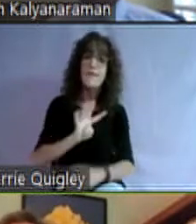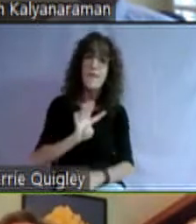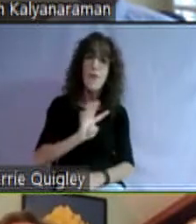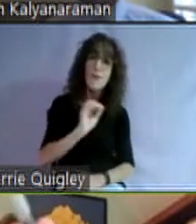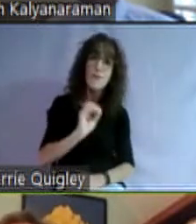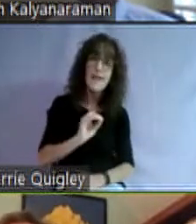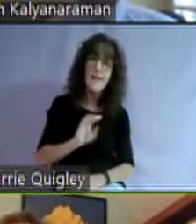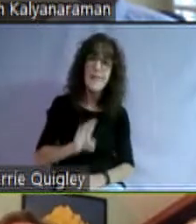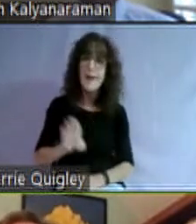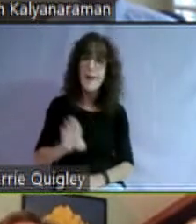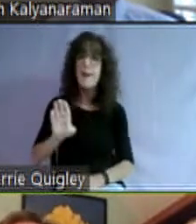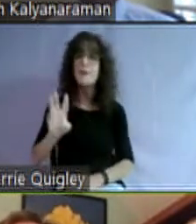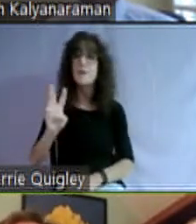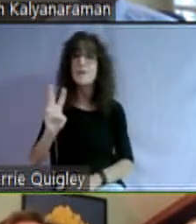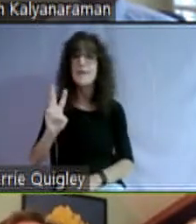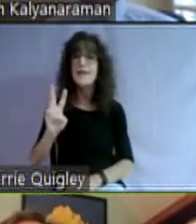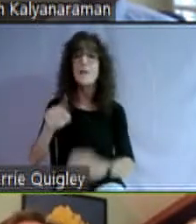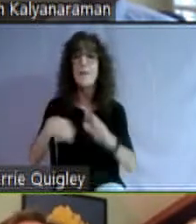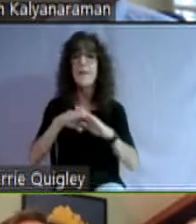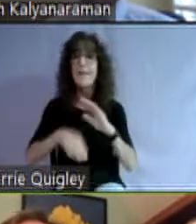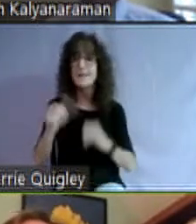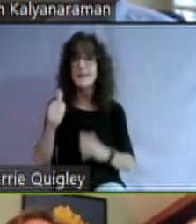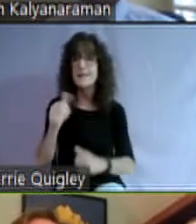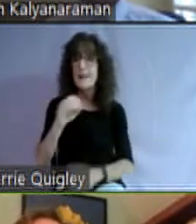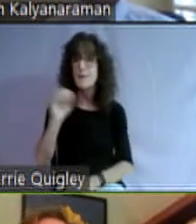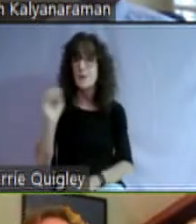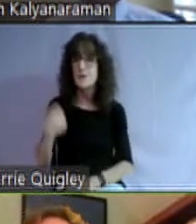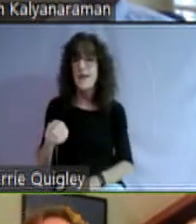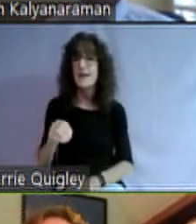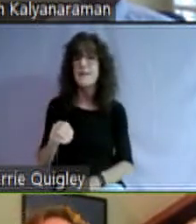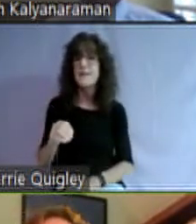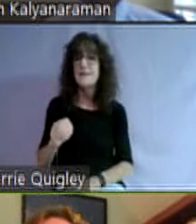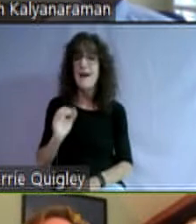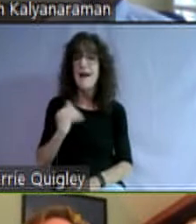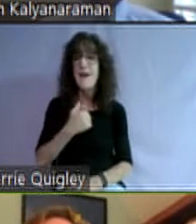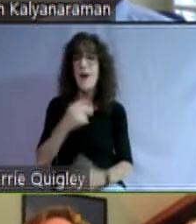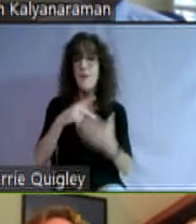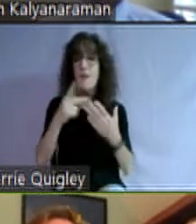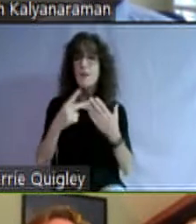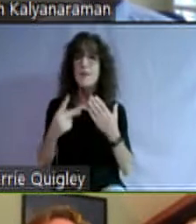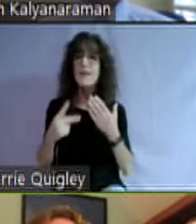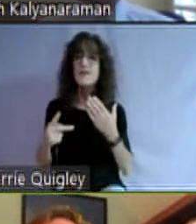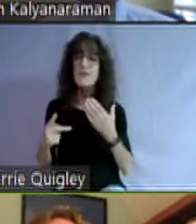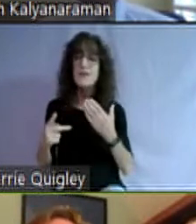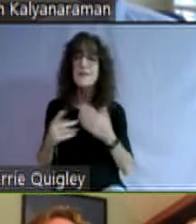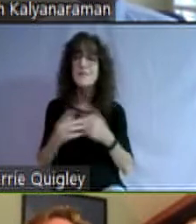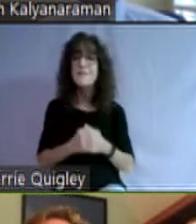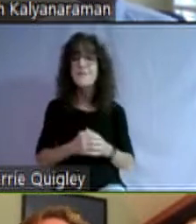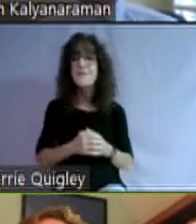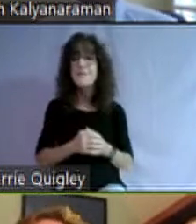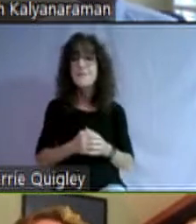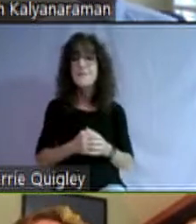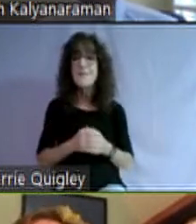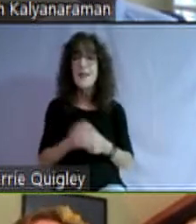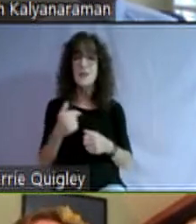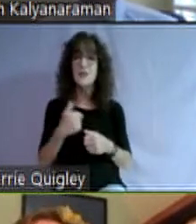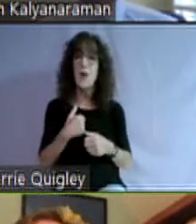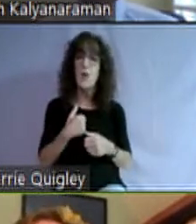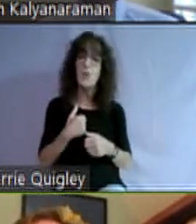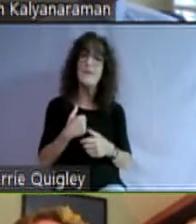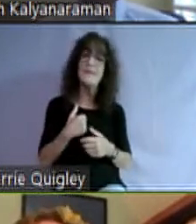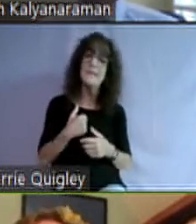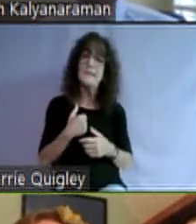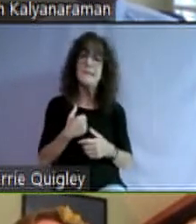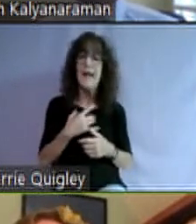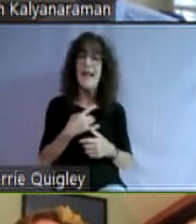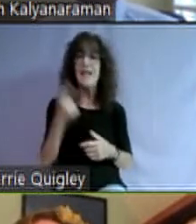6, but much less than the 10% that our population is. And so I like to think that it's